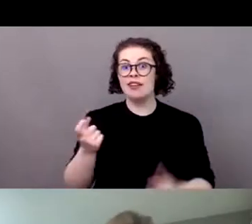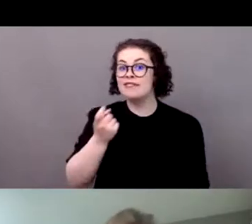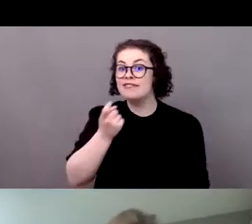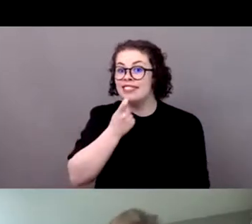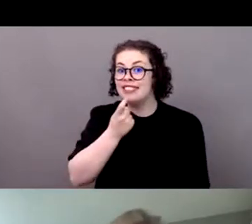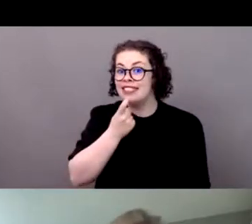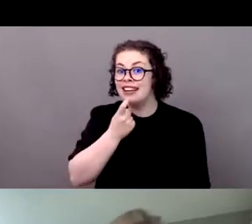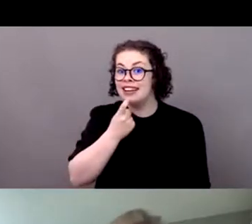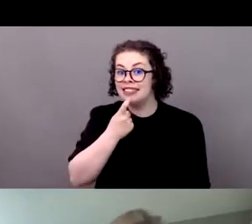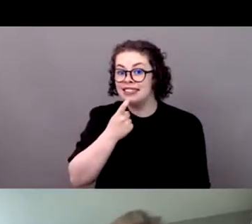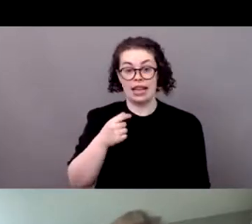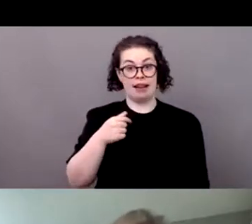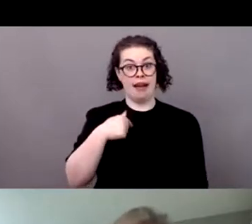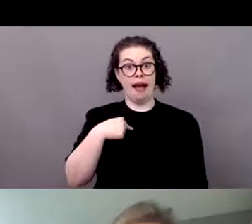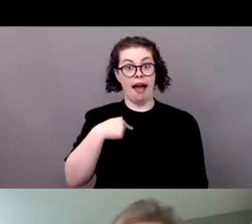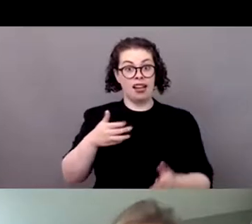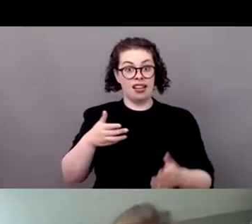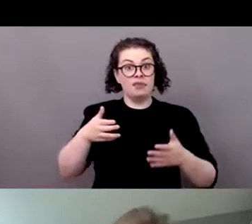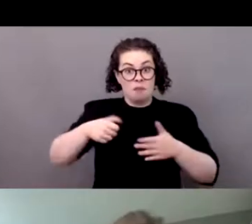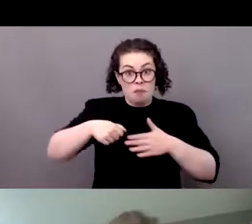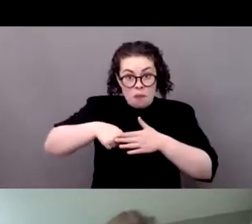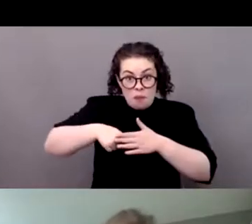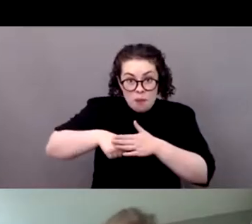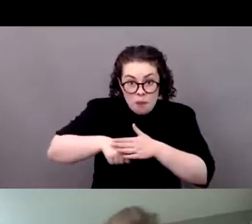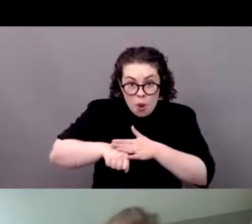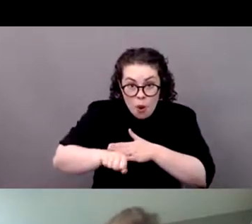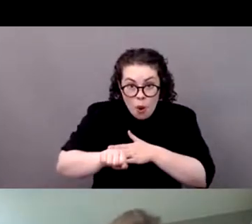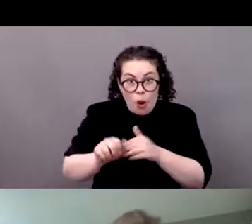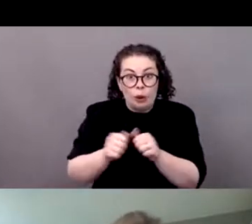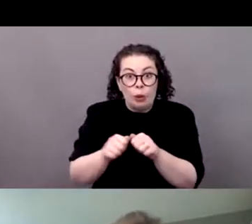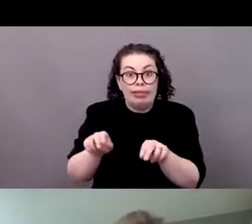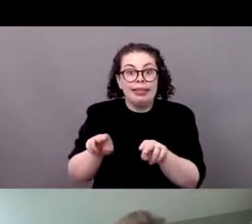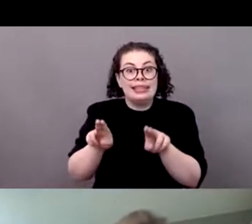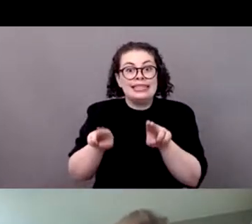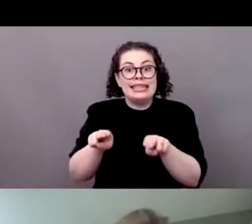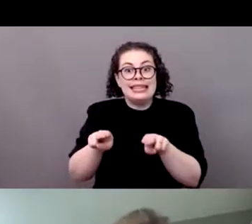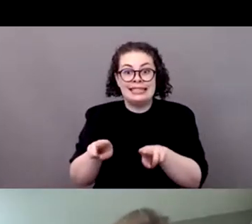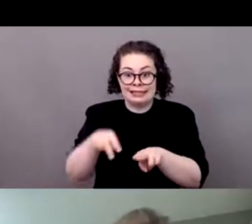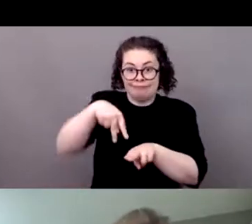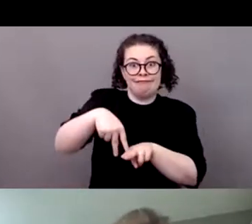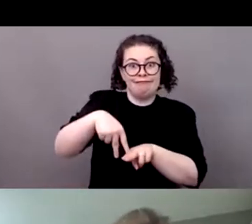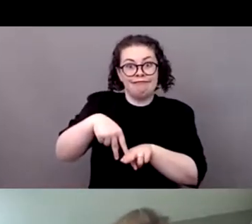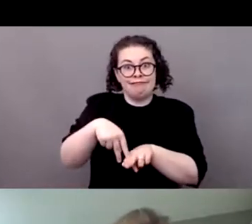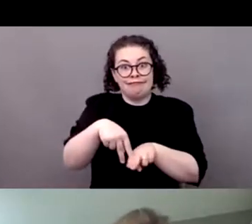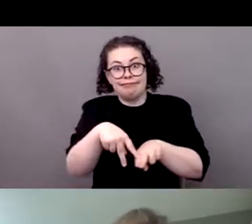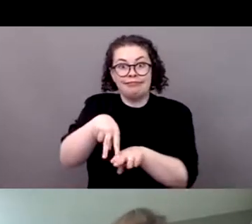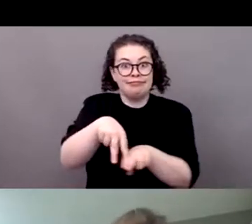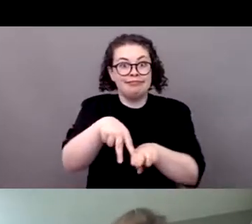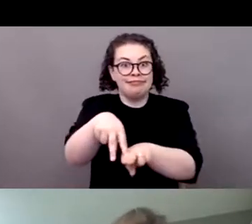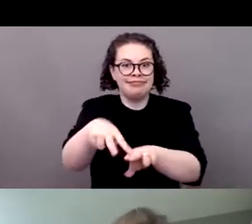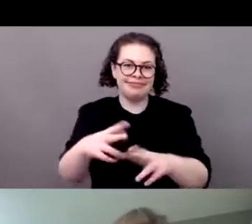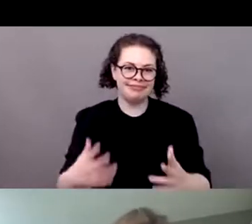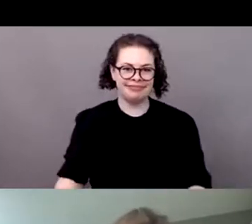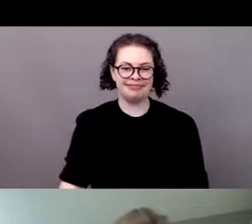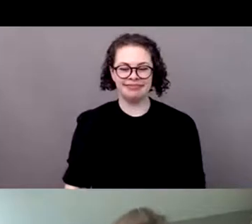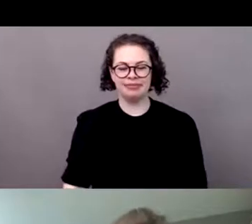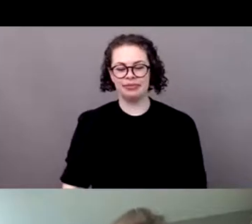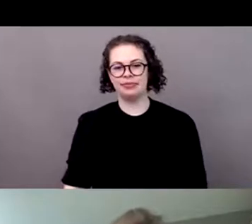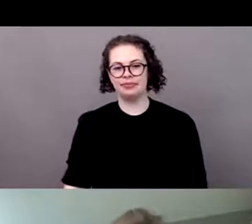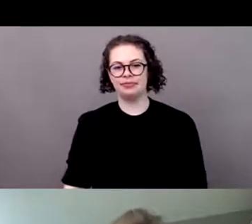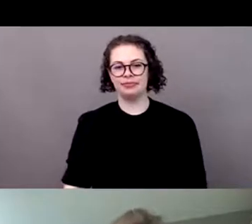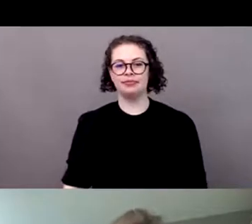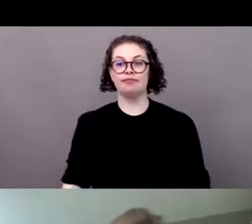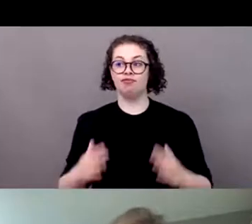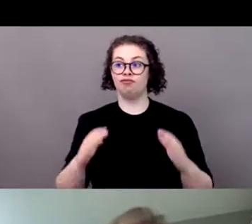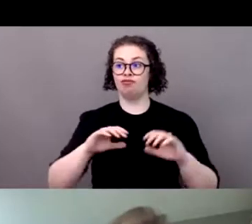working on a sport that is very close to my heart, and happy to be part of this discussion today. Thank you so much. Yeah, we will move now